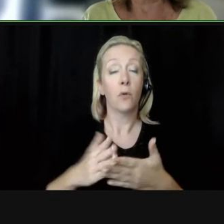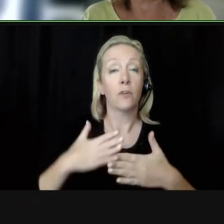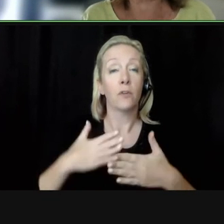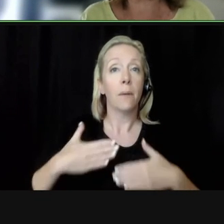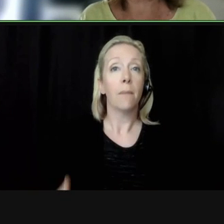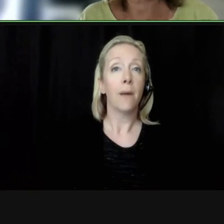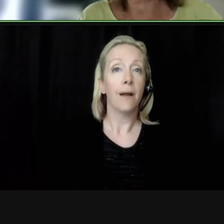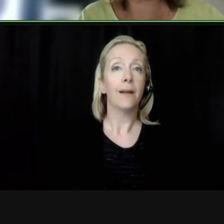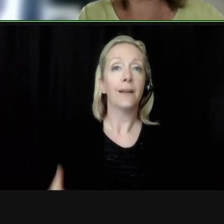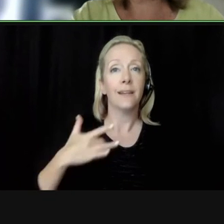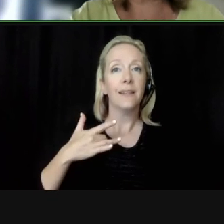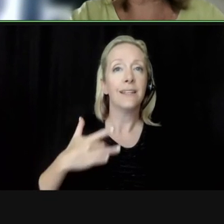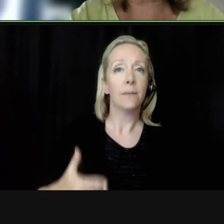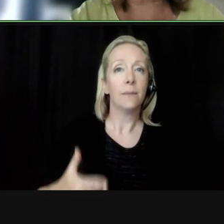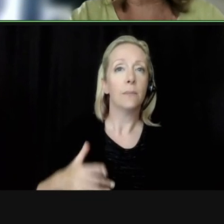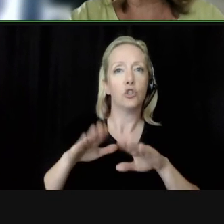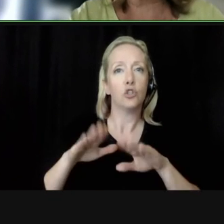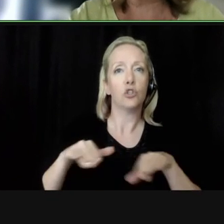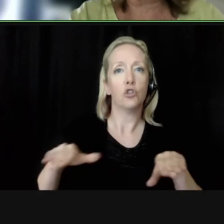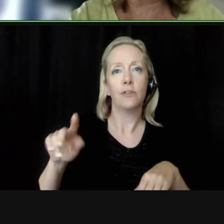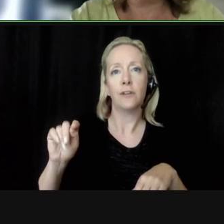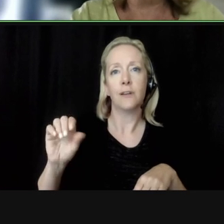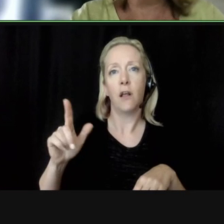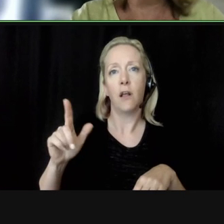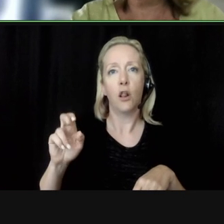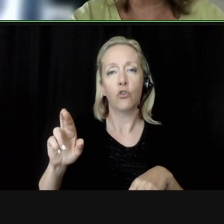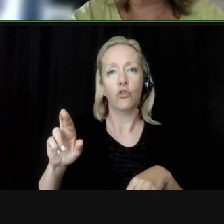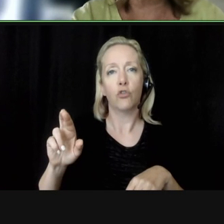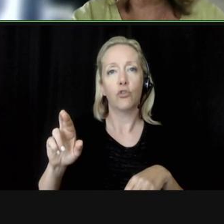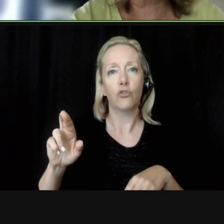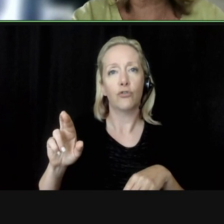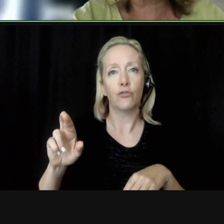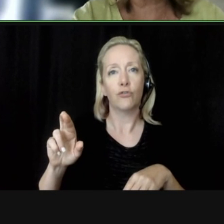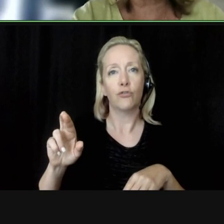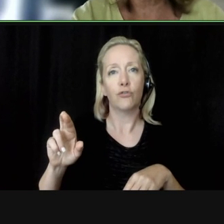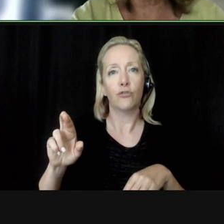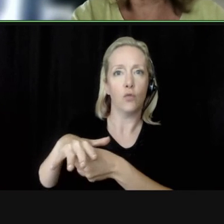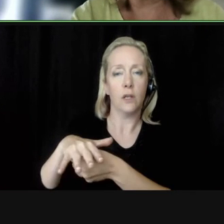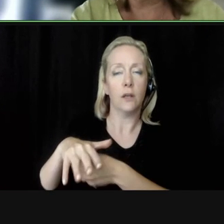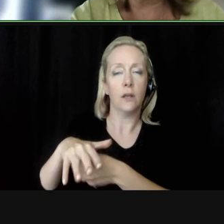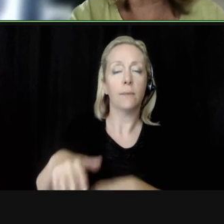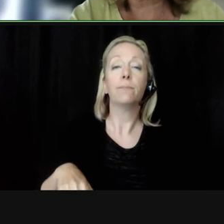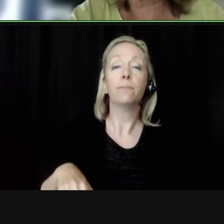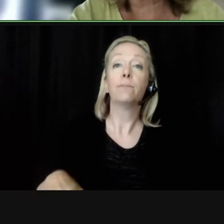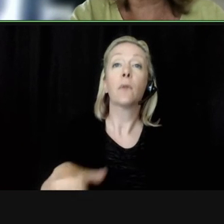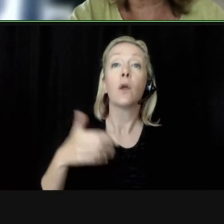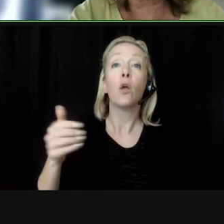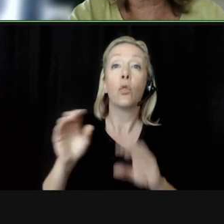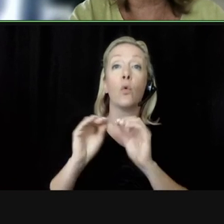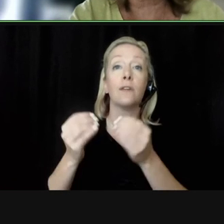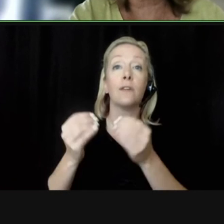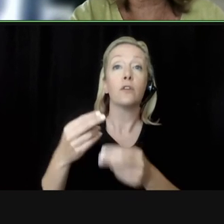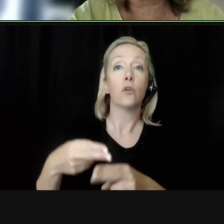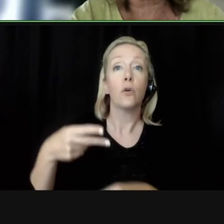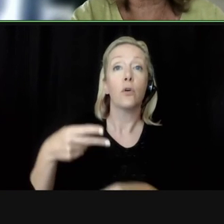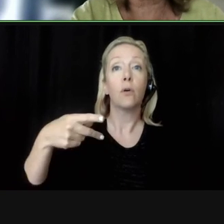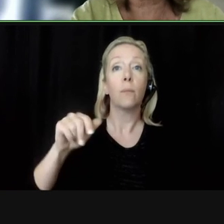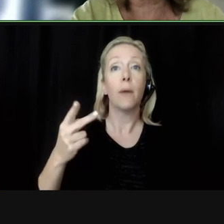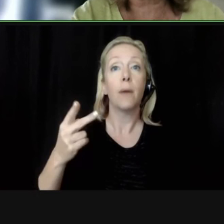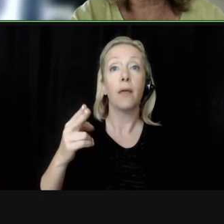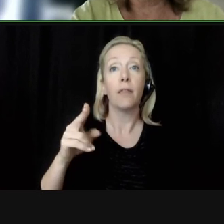section. I know that Pathfinders also has resources, as well as your physician should have